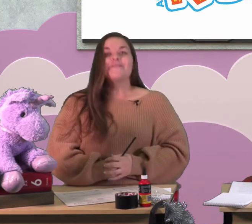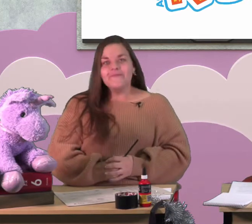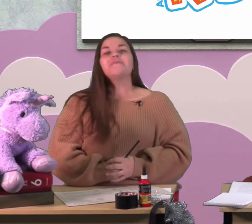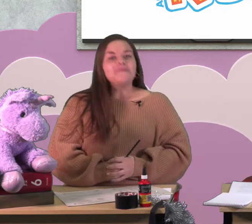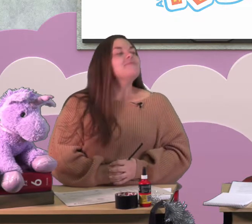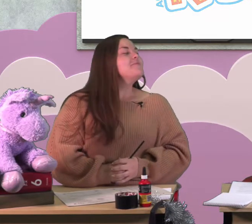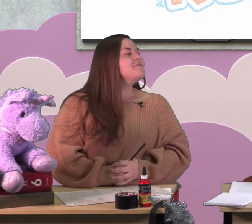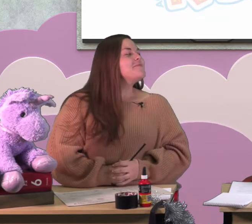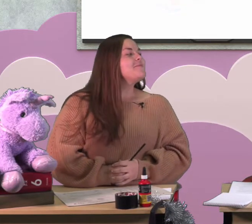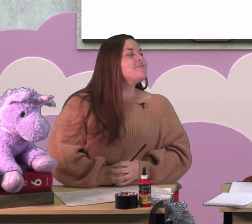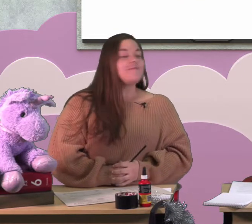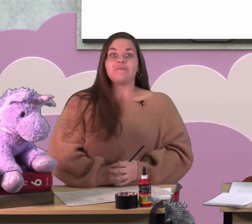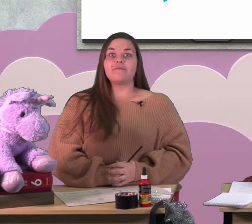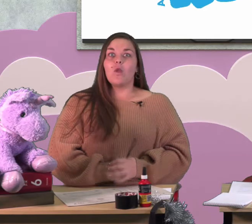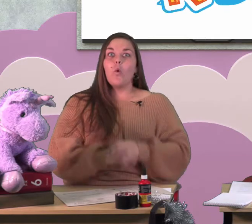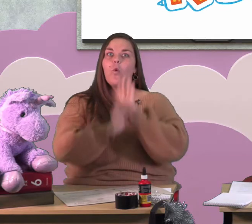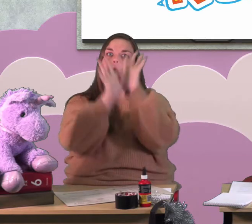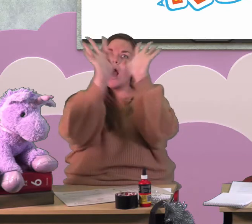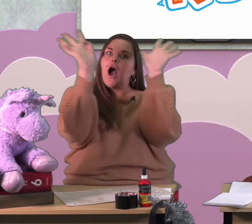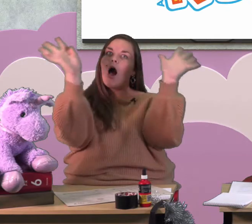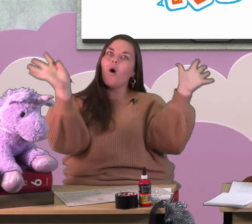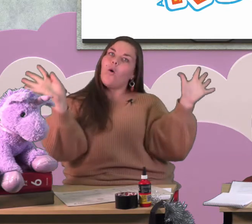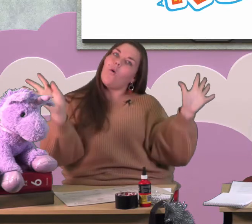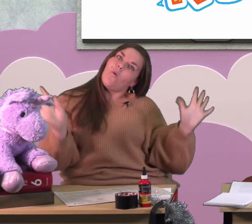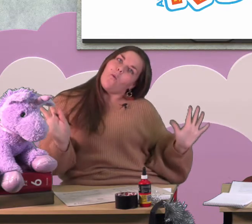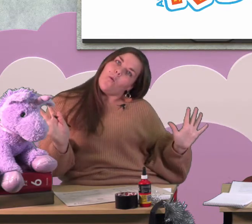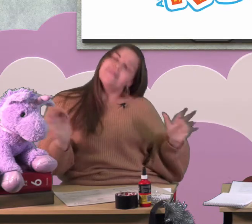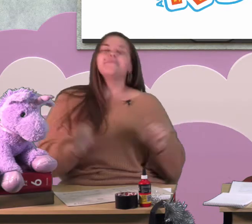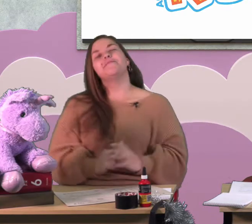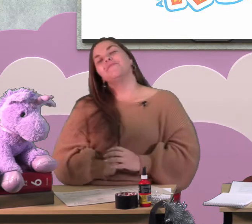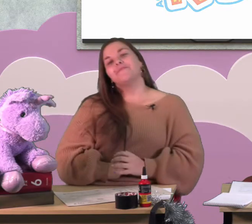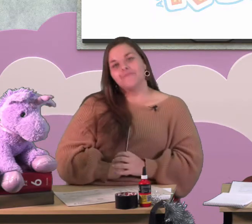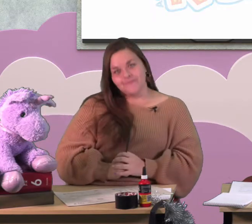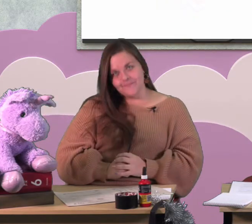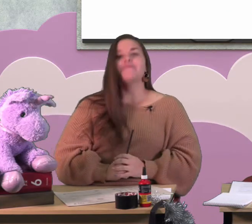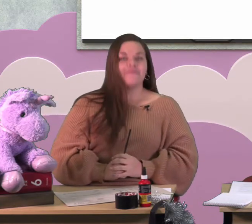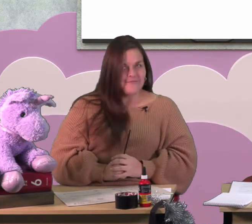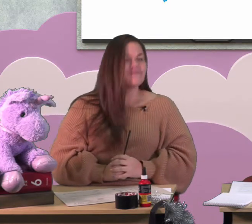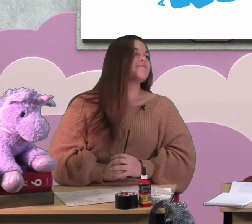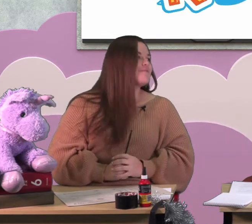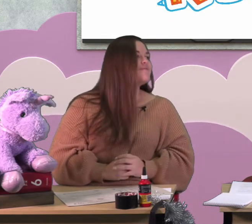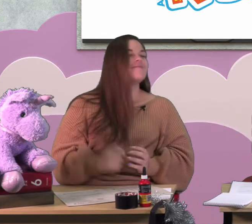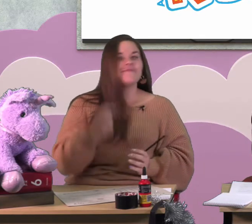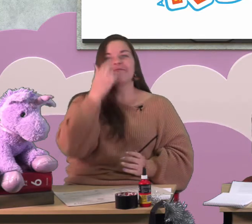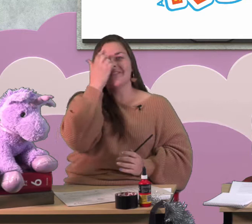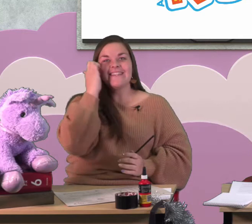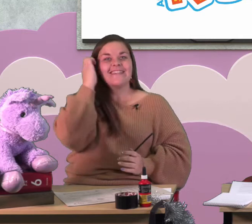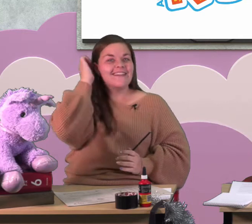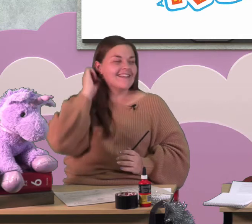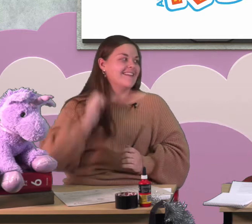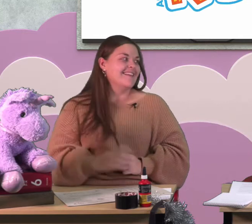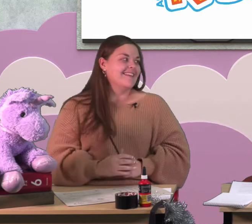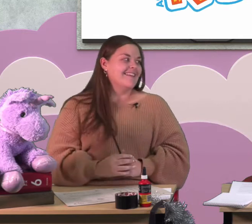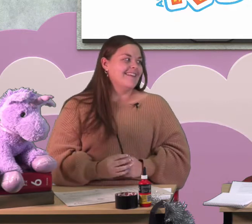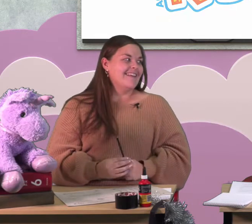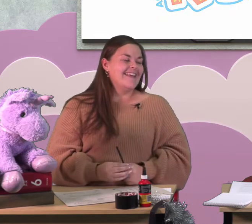excited for today's episode because we're starting a new adventure. We're going to go to our online school and learn new things, we're going to play, and we're going